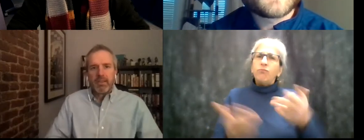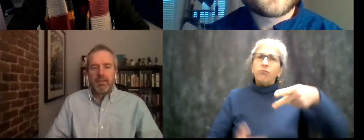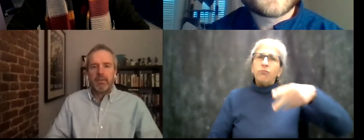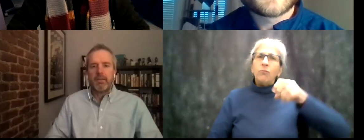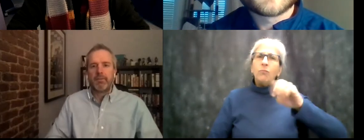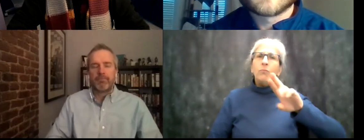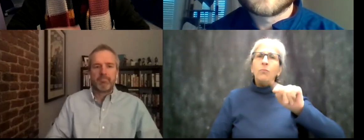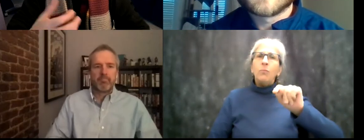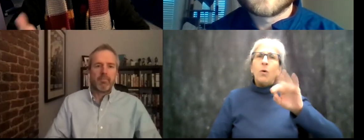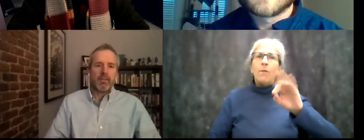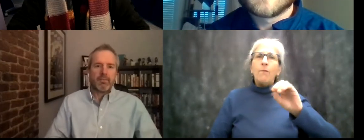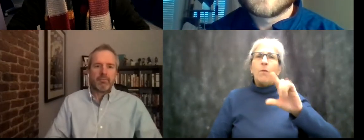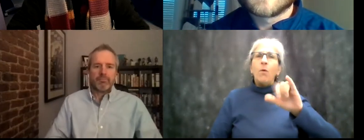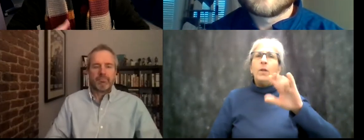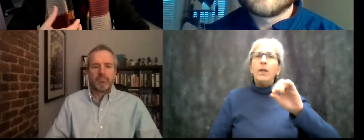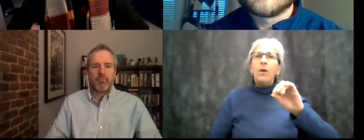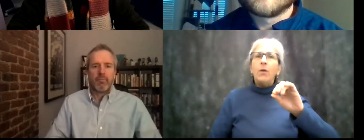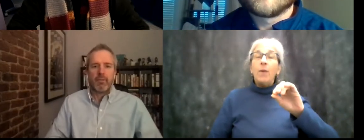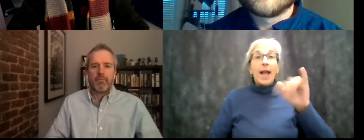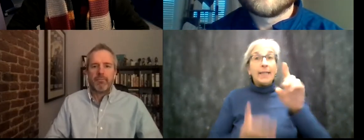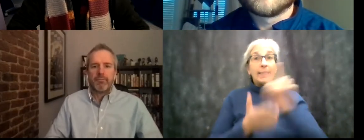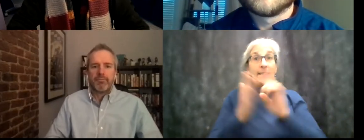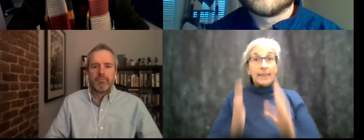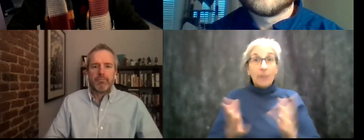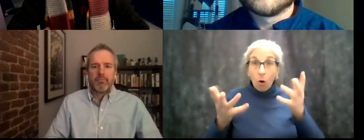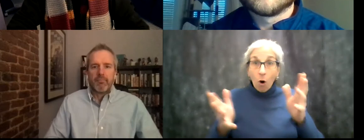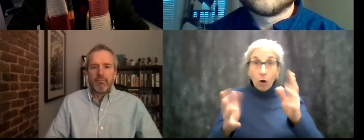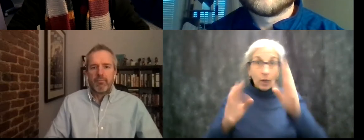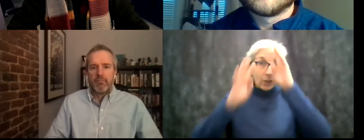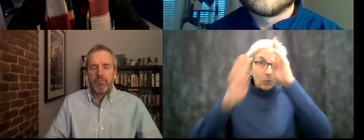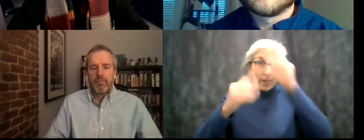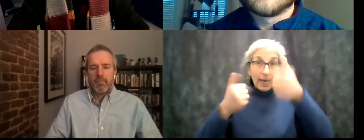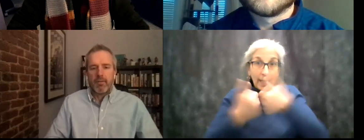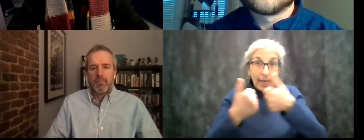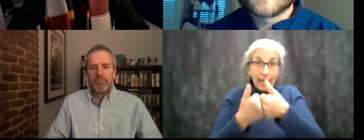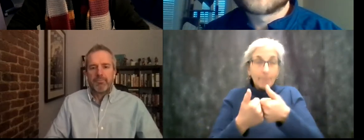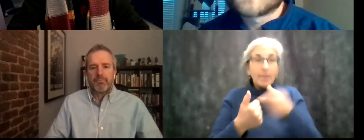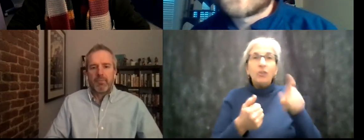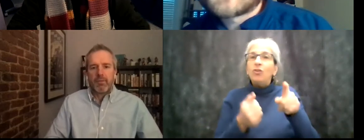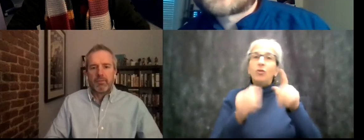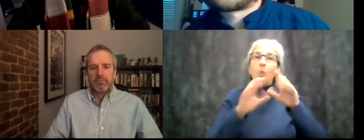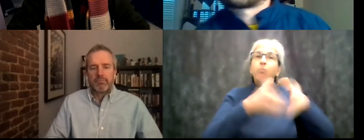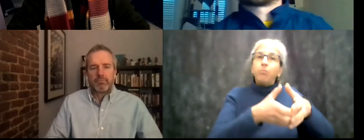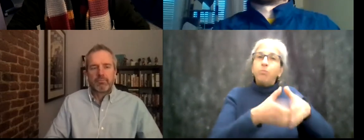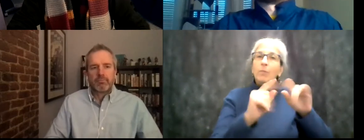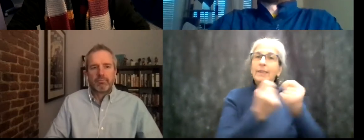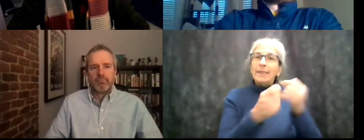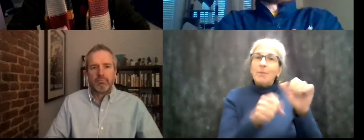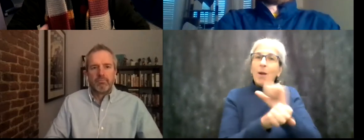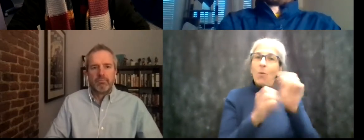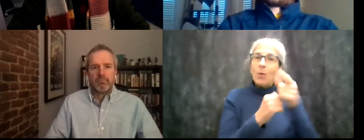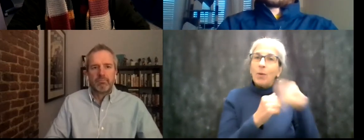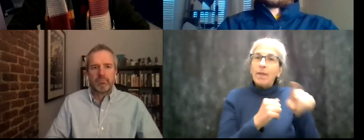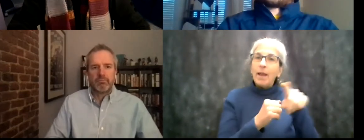make something, you know, or is a designer, did you create a game or did you find a team and work with them? The more that you do with your skills that you